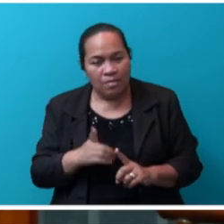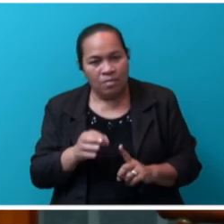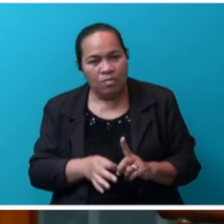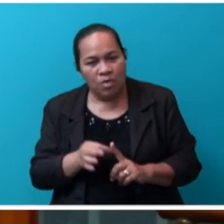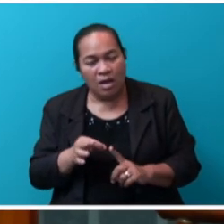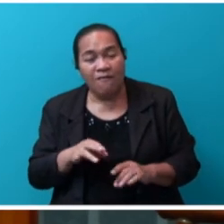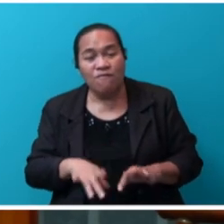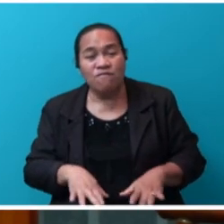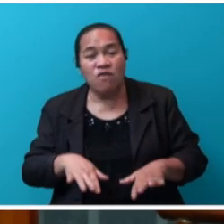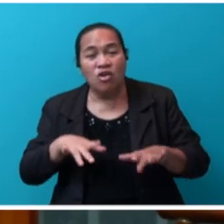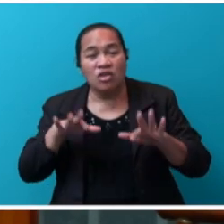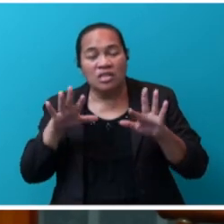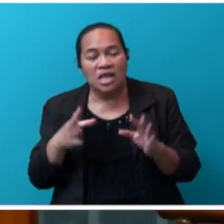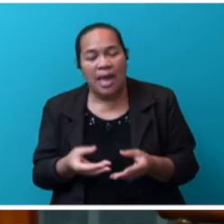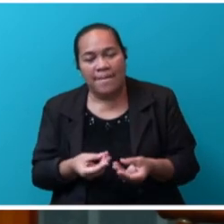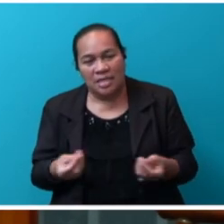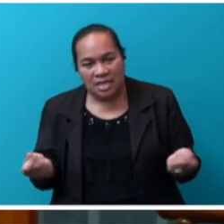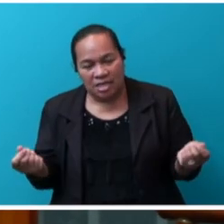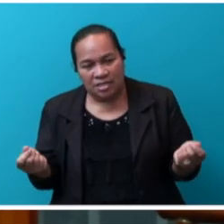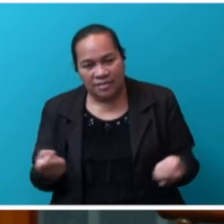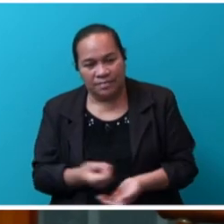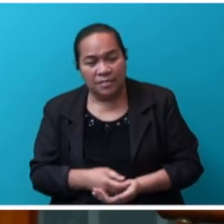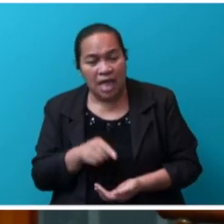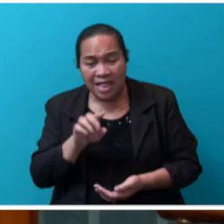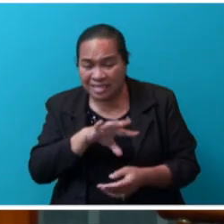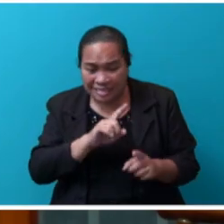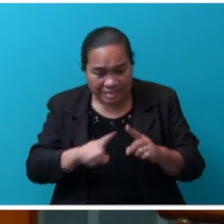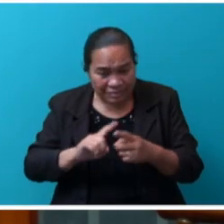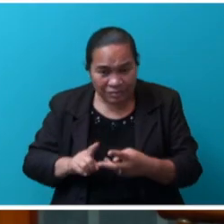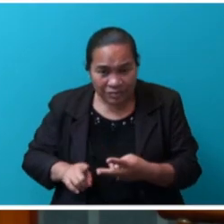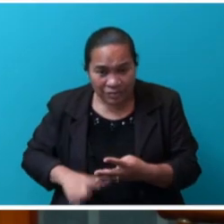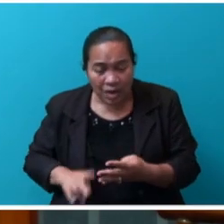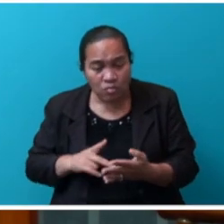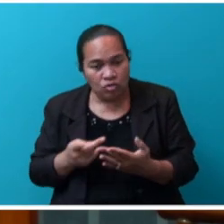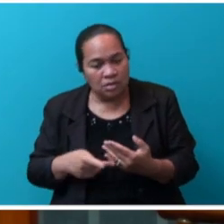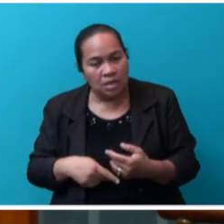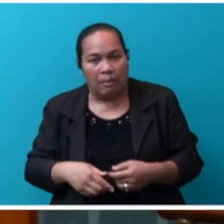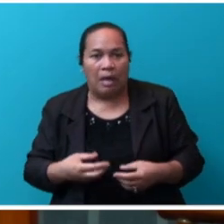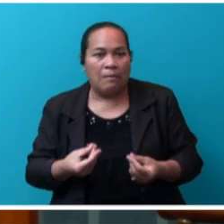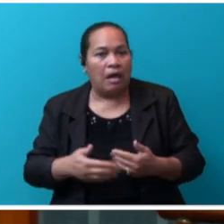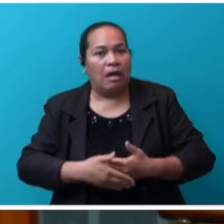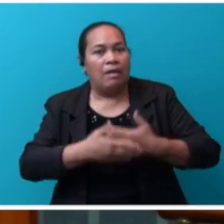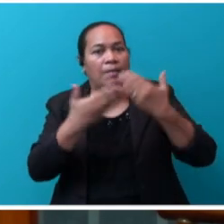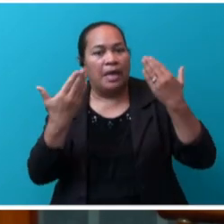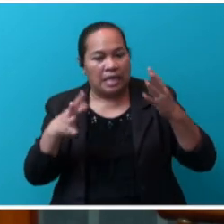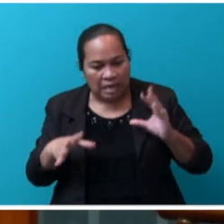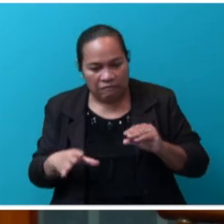flood mitigation. These projects represent substantial investment in our nation's